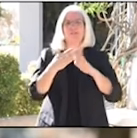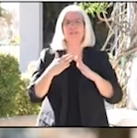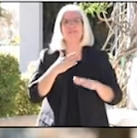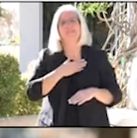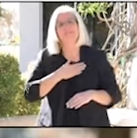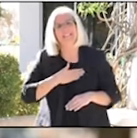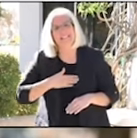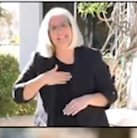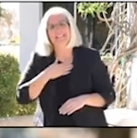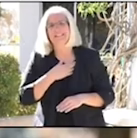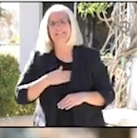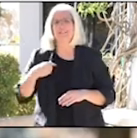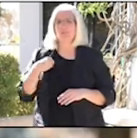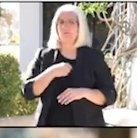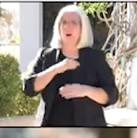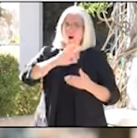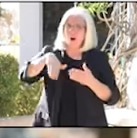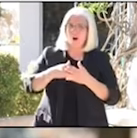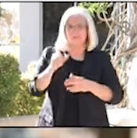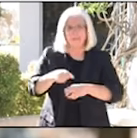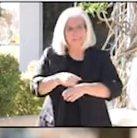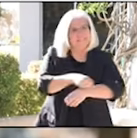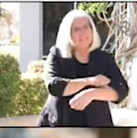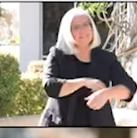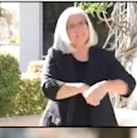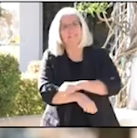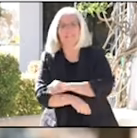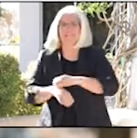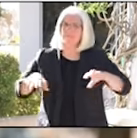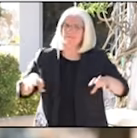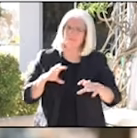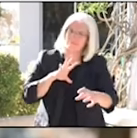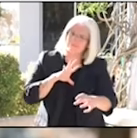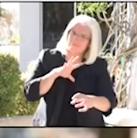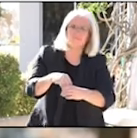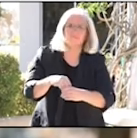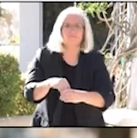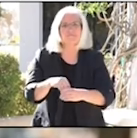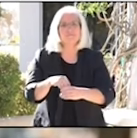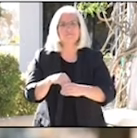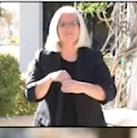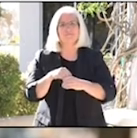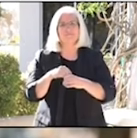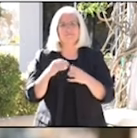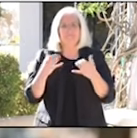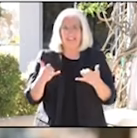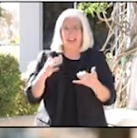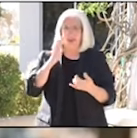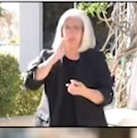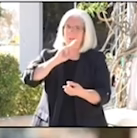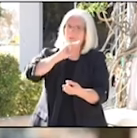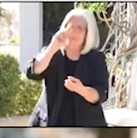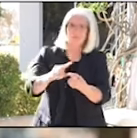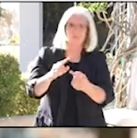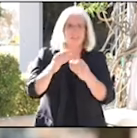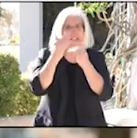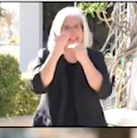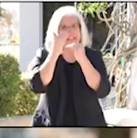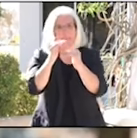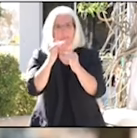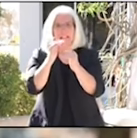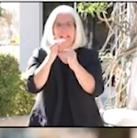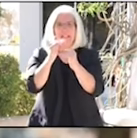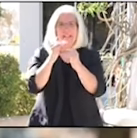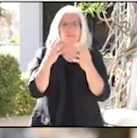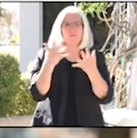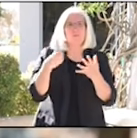So today we are announcing a tightening of our directives, and James will discuss these details. This is not a shelter